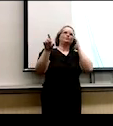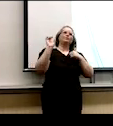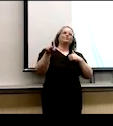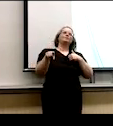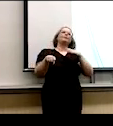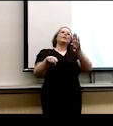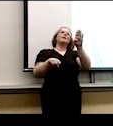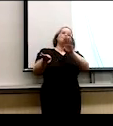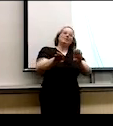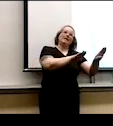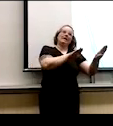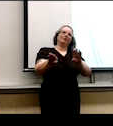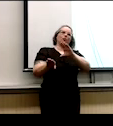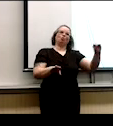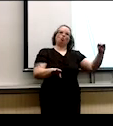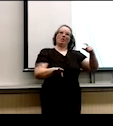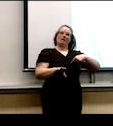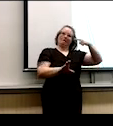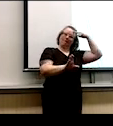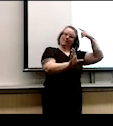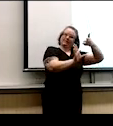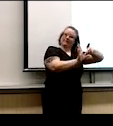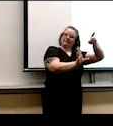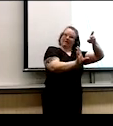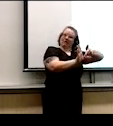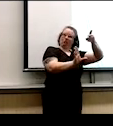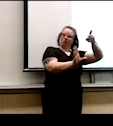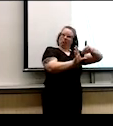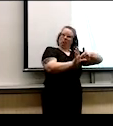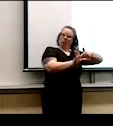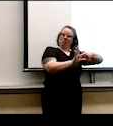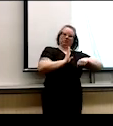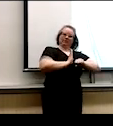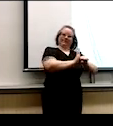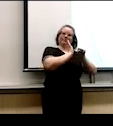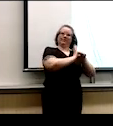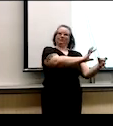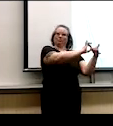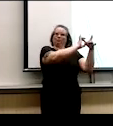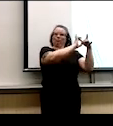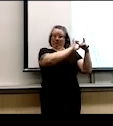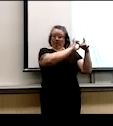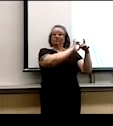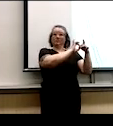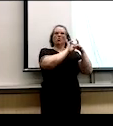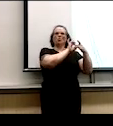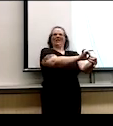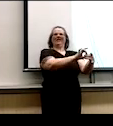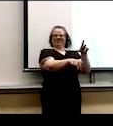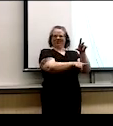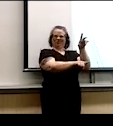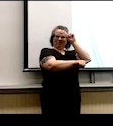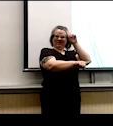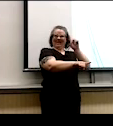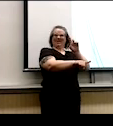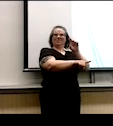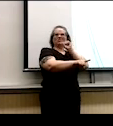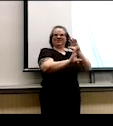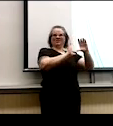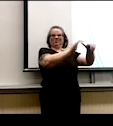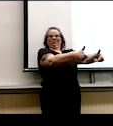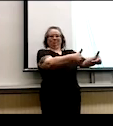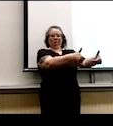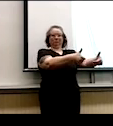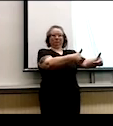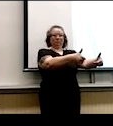dementia. Oh, the poor people who are isolated because of COVID. I got all these calls from their